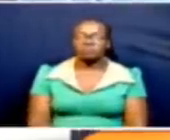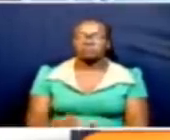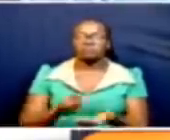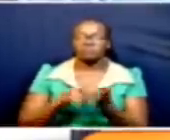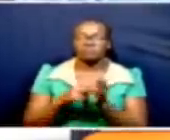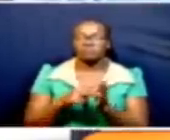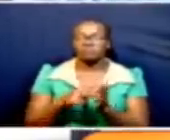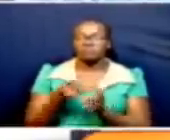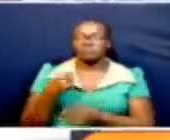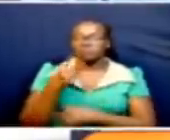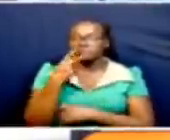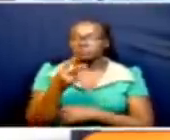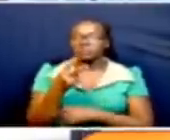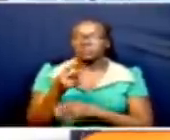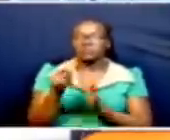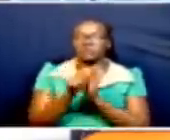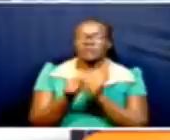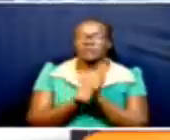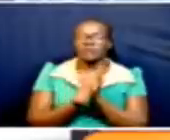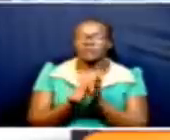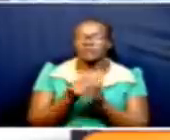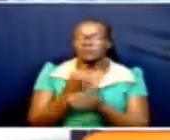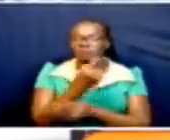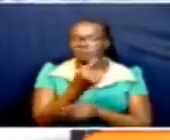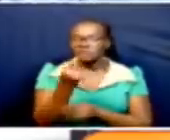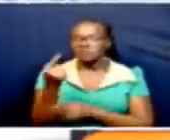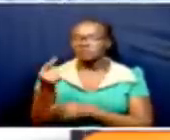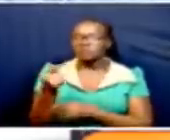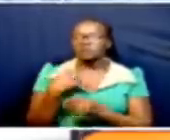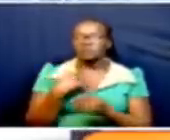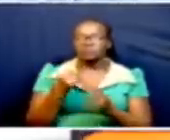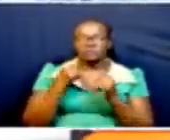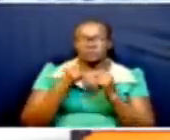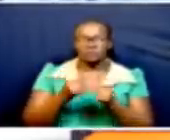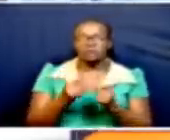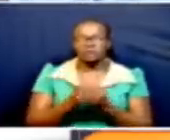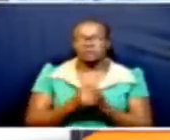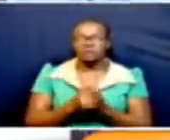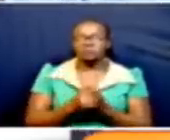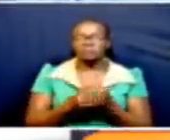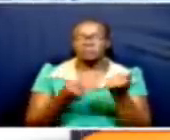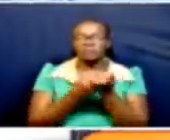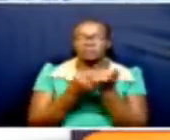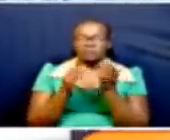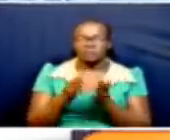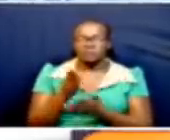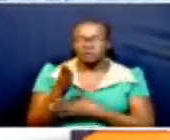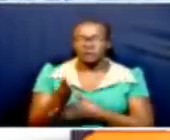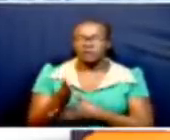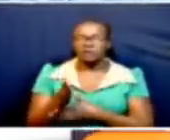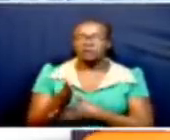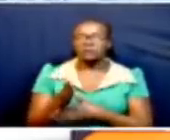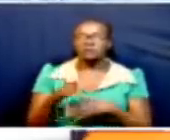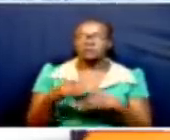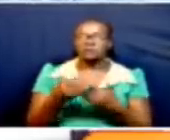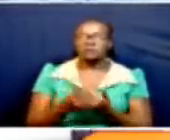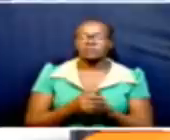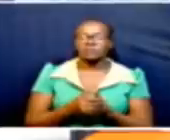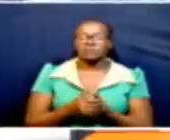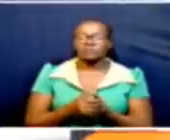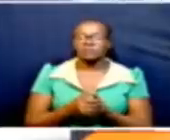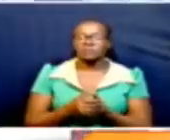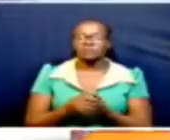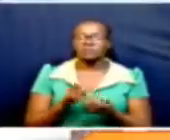news organizations there. Everyone is Trump this, Trump that. Mm-hmm. Porn star this, porn star that. Special prosecutor Mueller this,